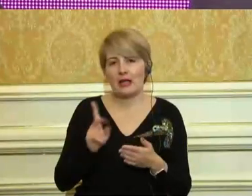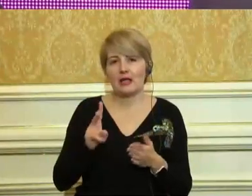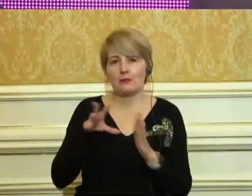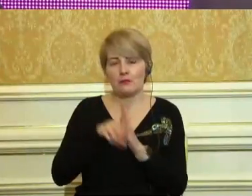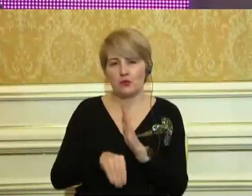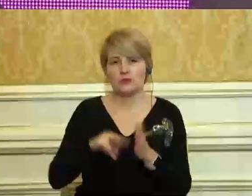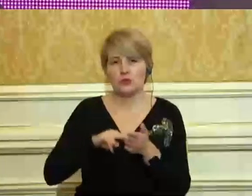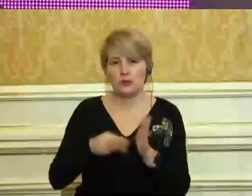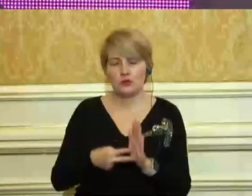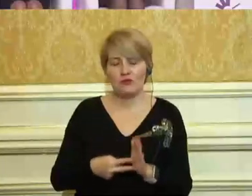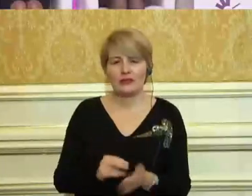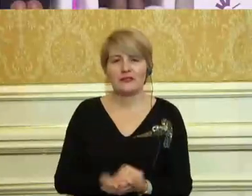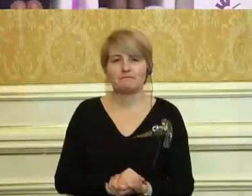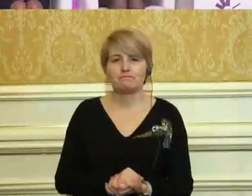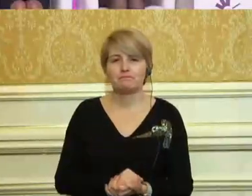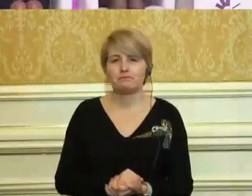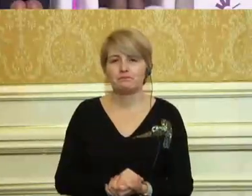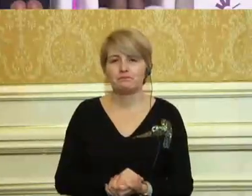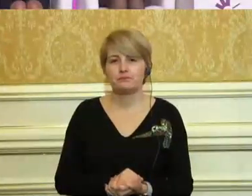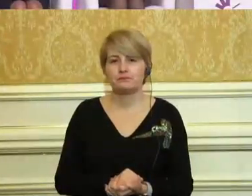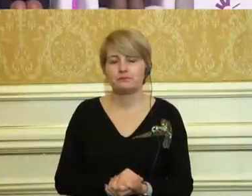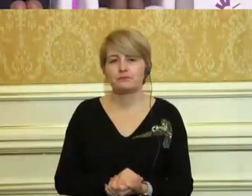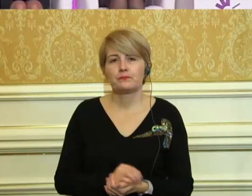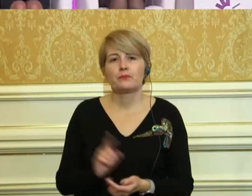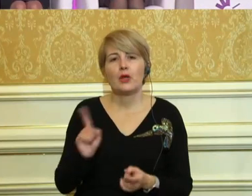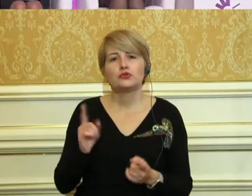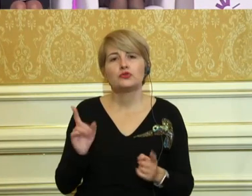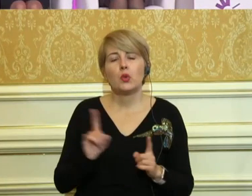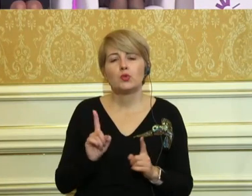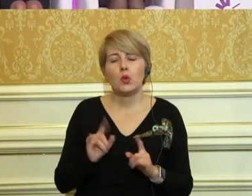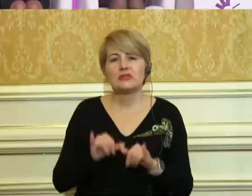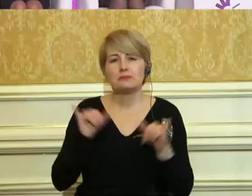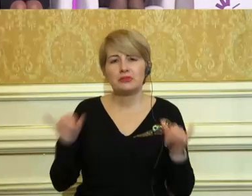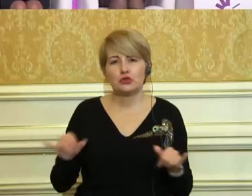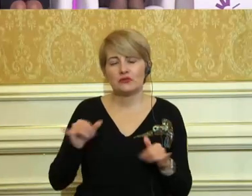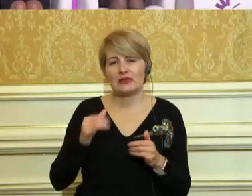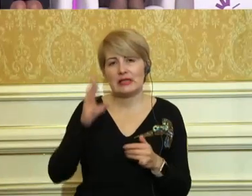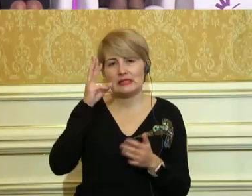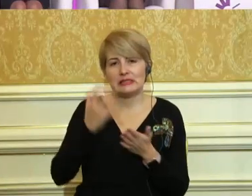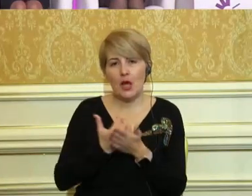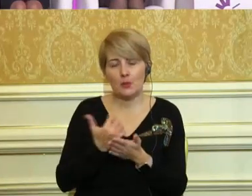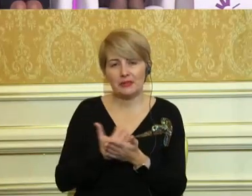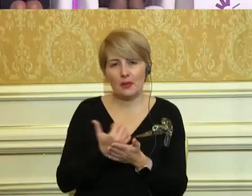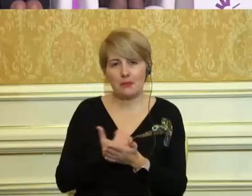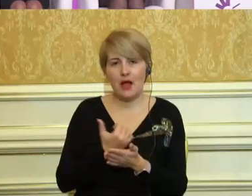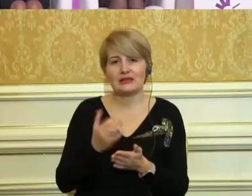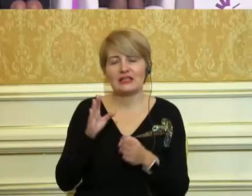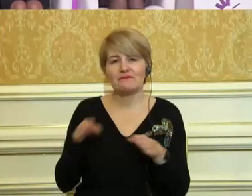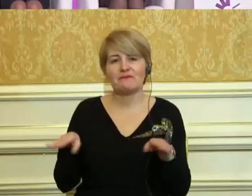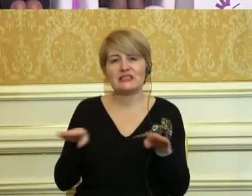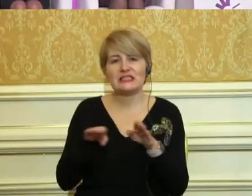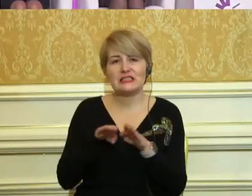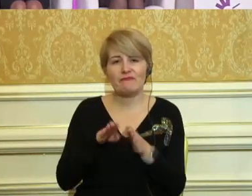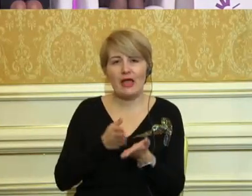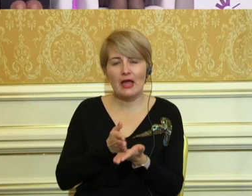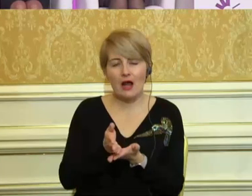budget planning topics. How to increase the salary in the sphere of